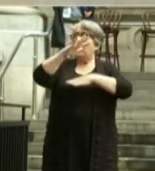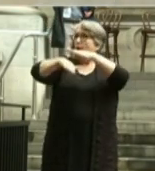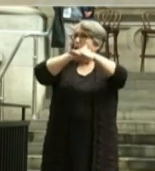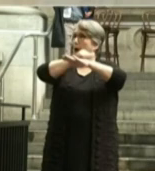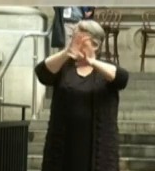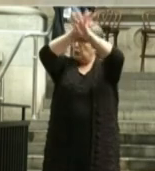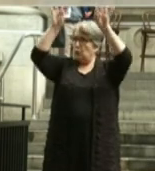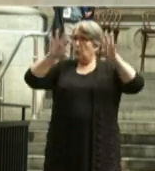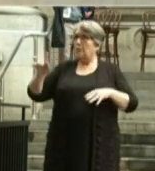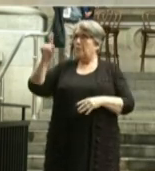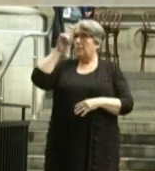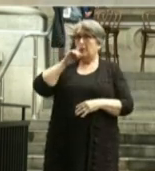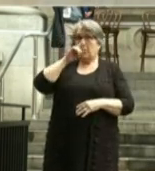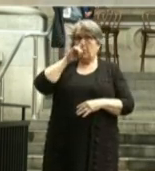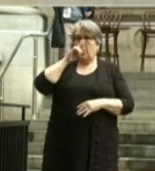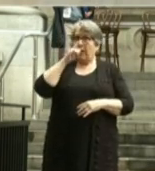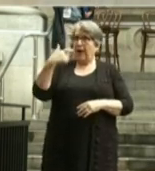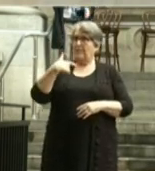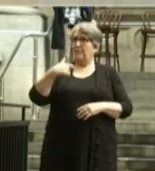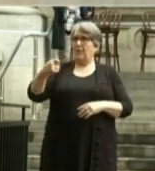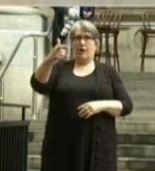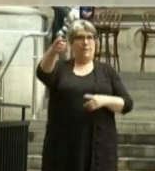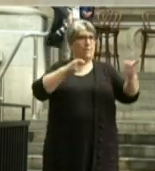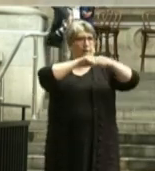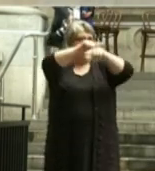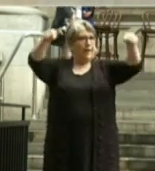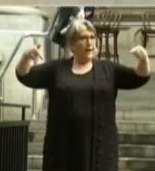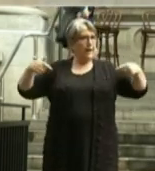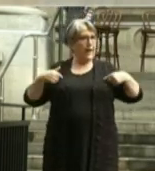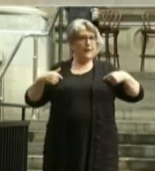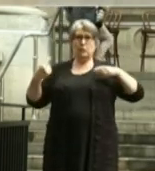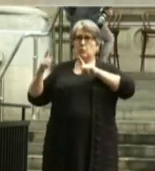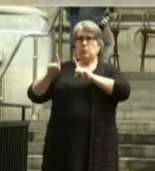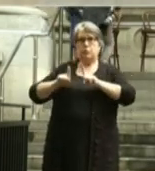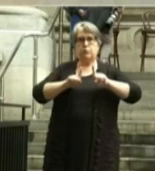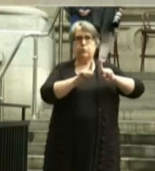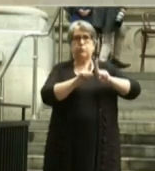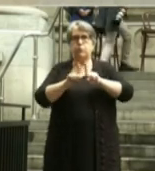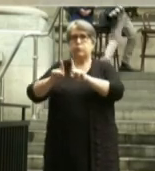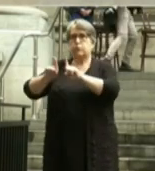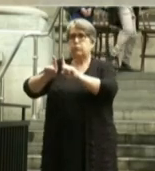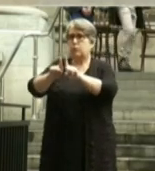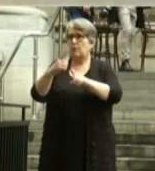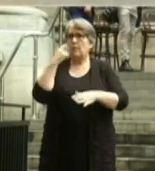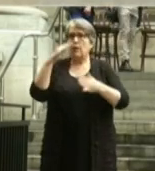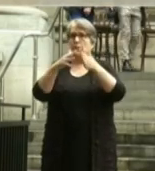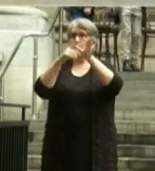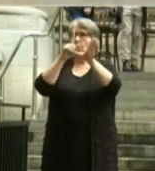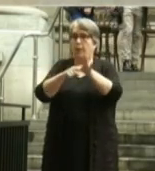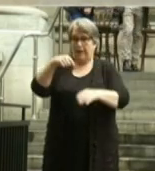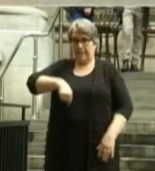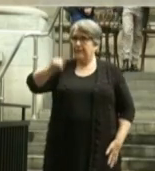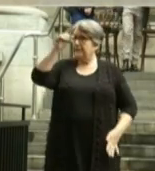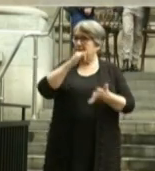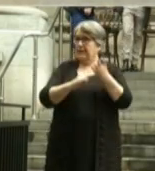and Torres Strait Islander people have invited us to walk with them on. Today,